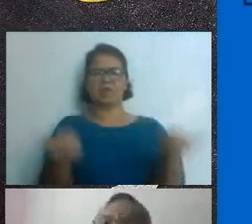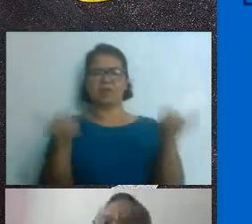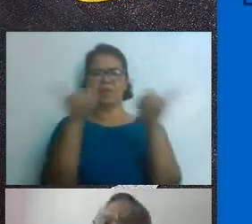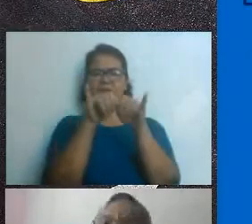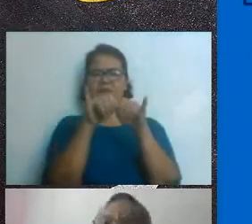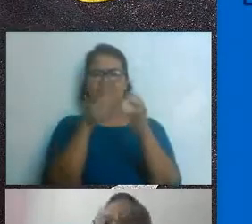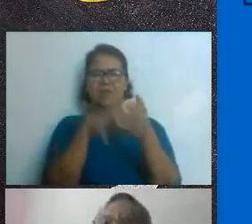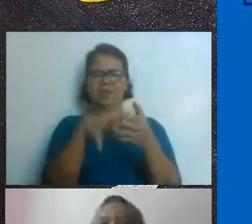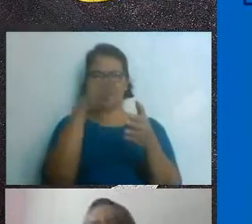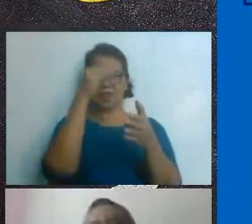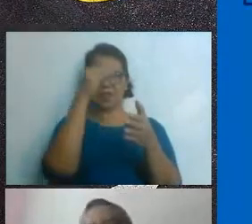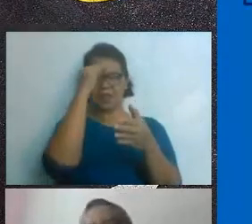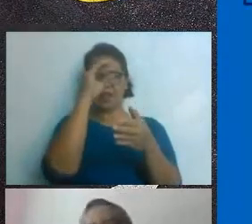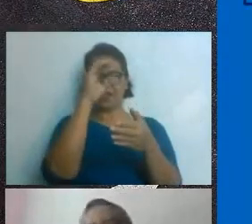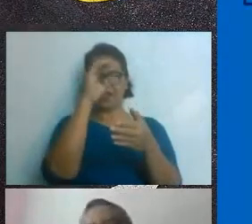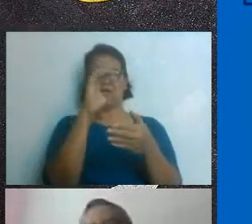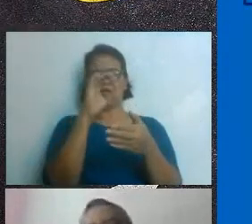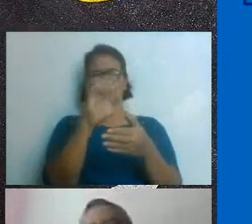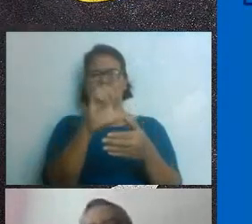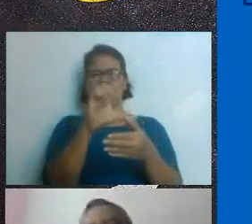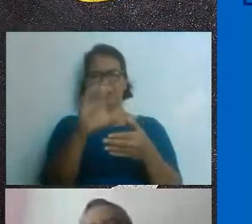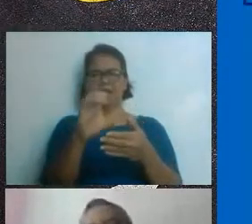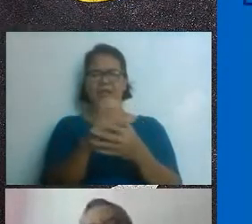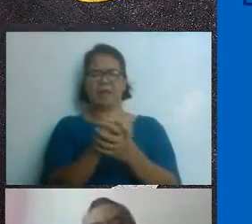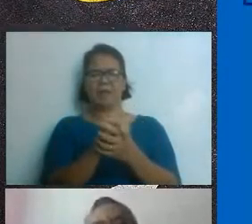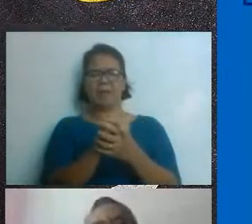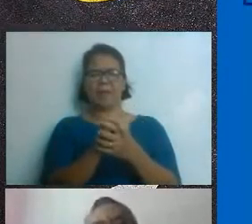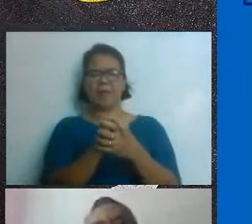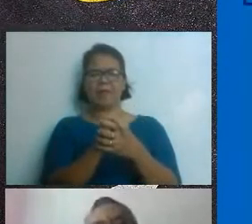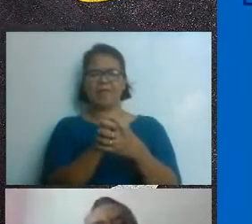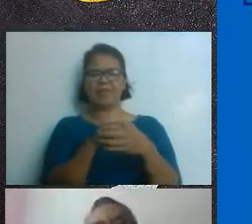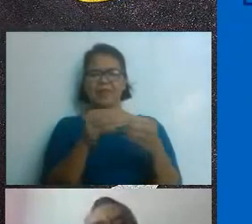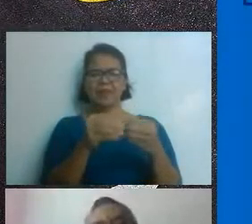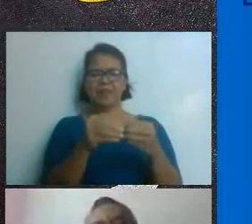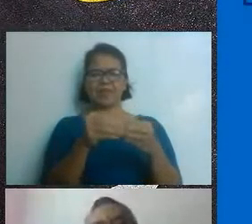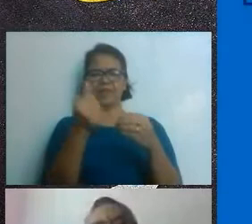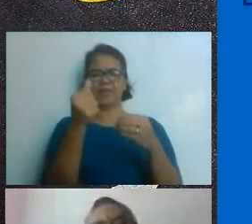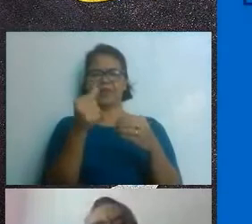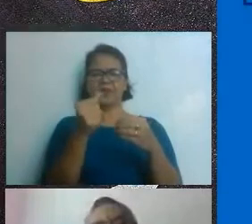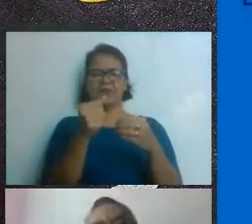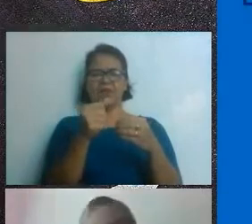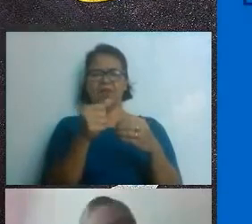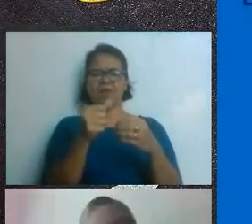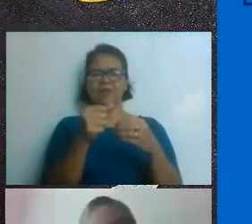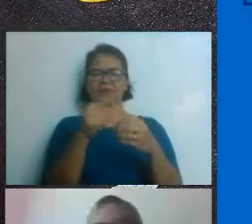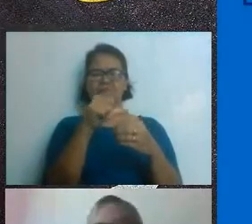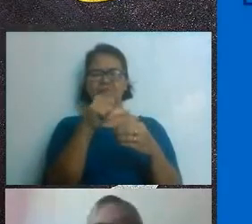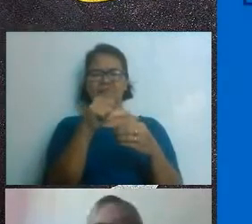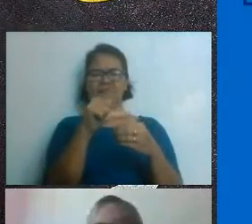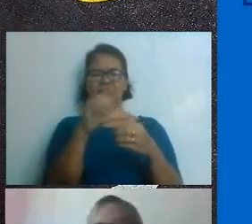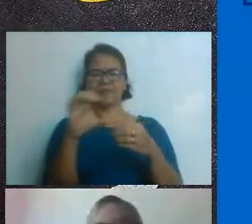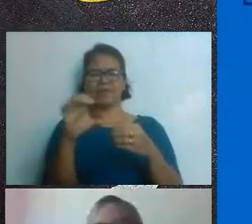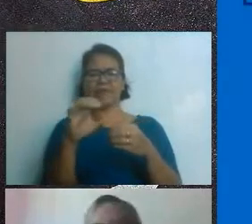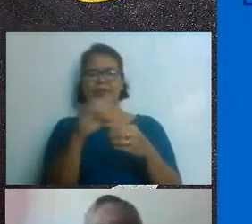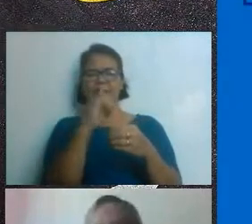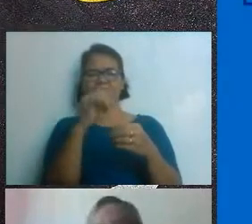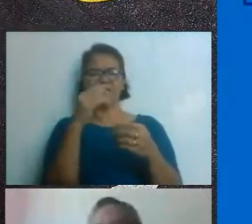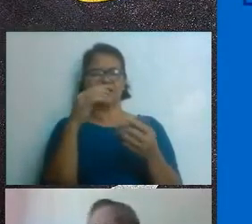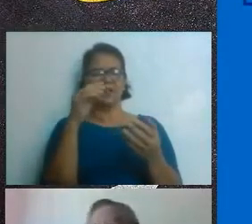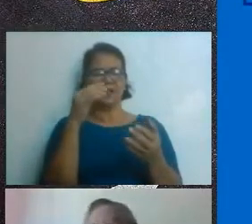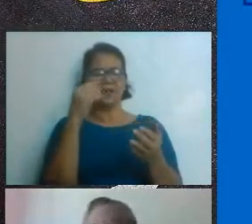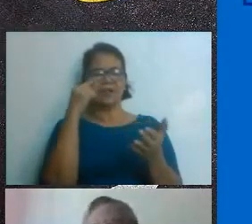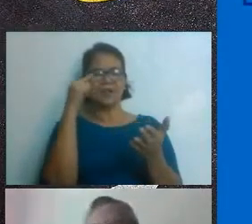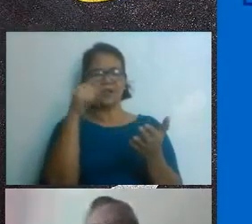the most important requirement, if we streamline the curriculum, the first thing we have to do is to identify the most essential